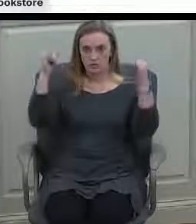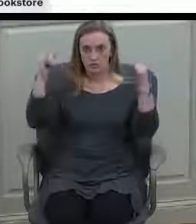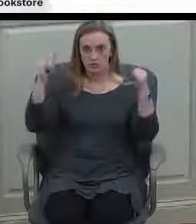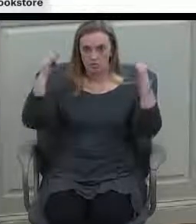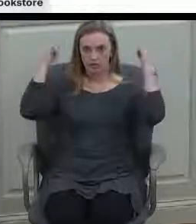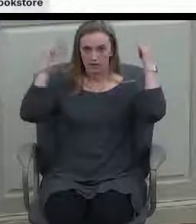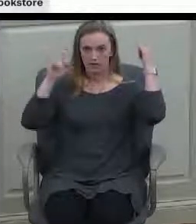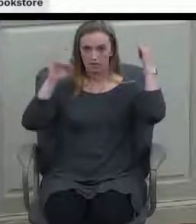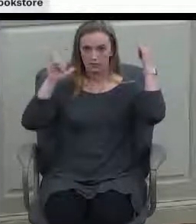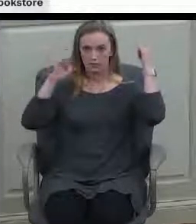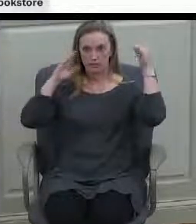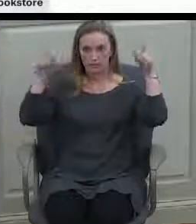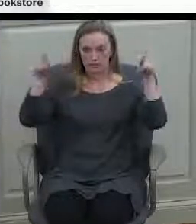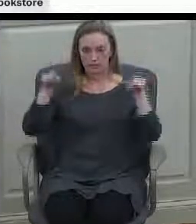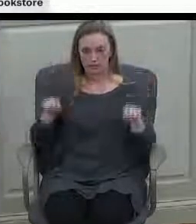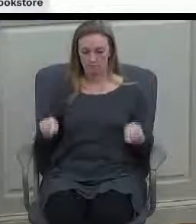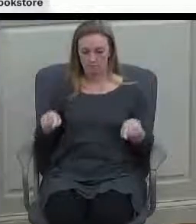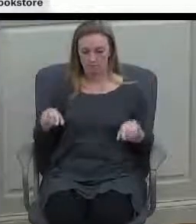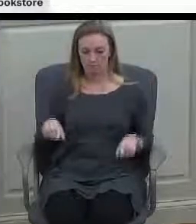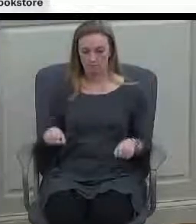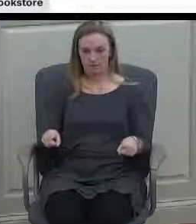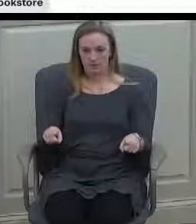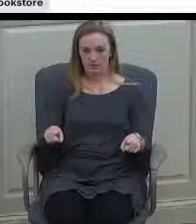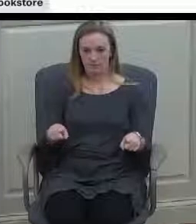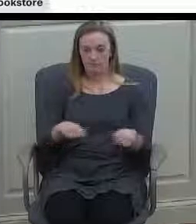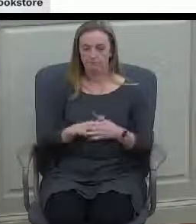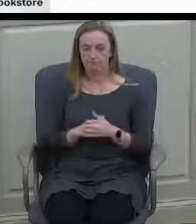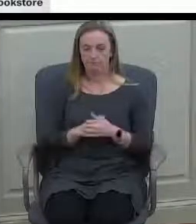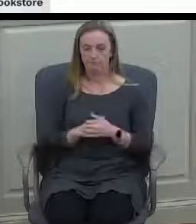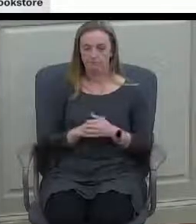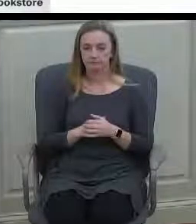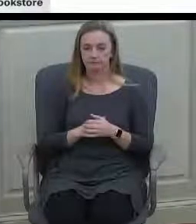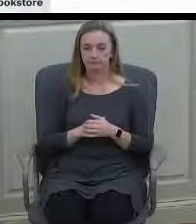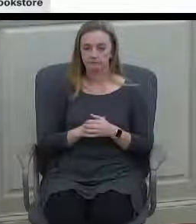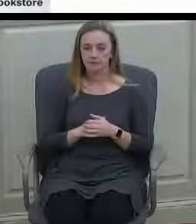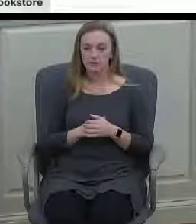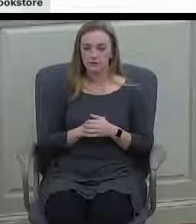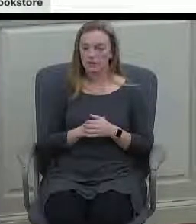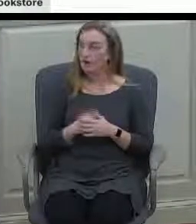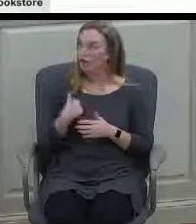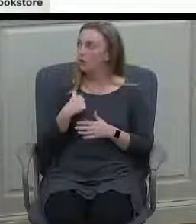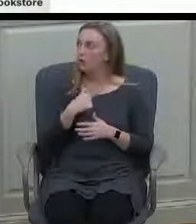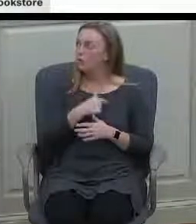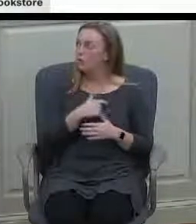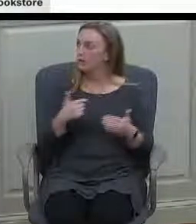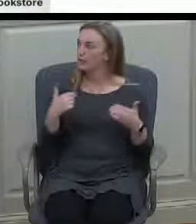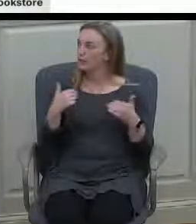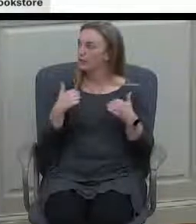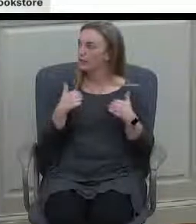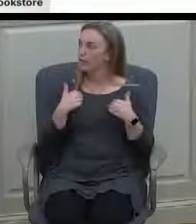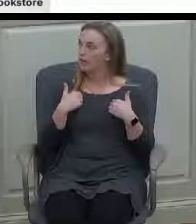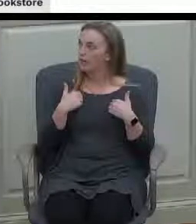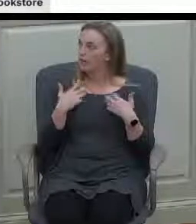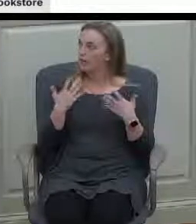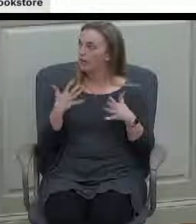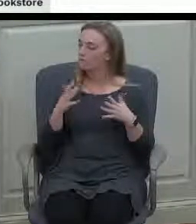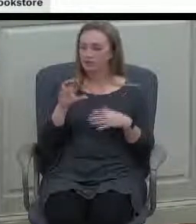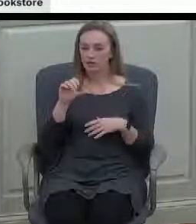utilities, crossing Main and even up along Weisiger Plaza. And we have bumped out curbs at each of